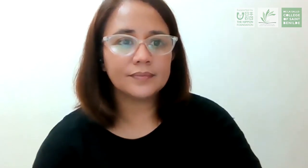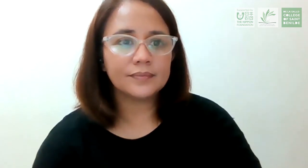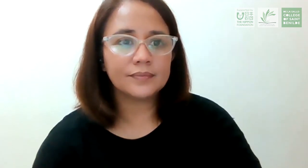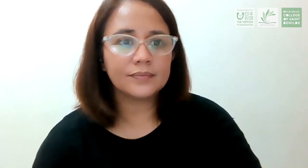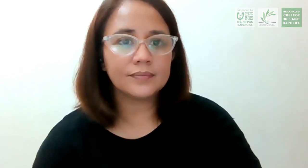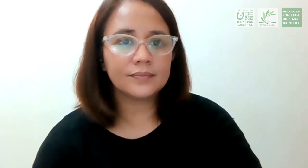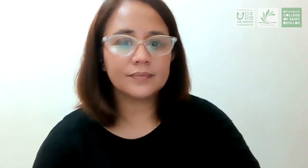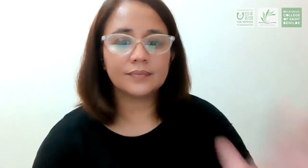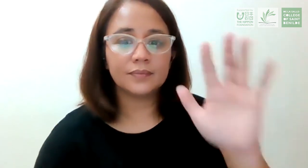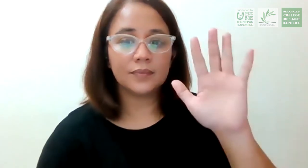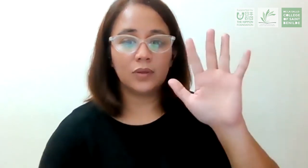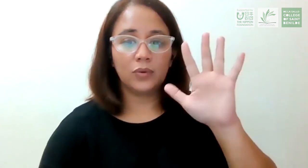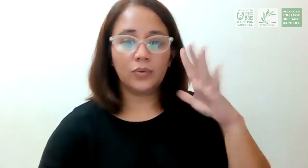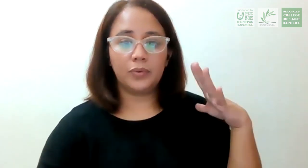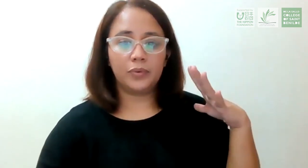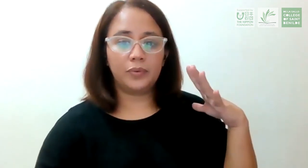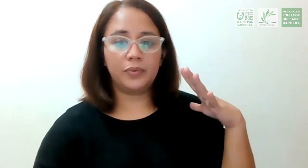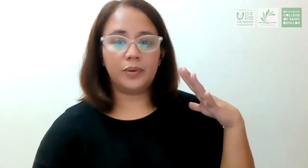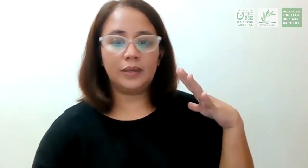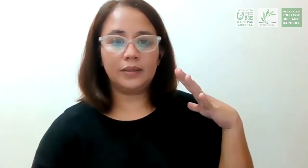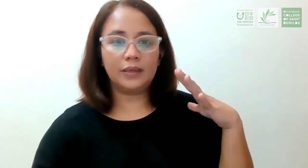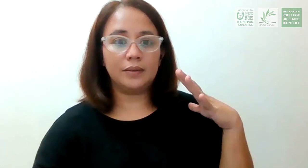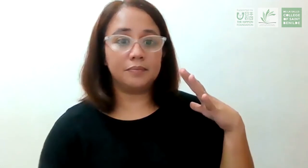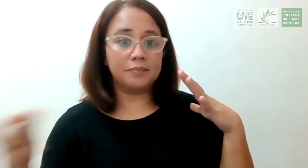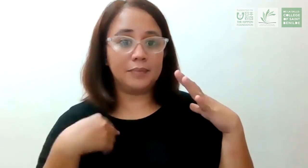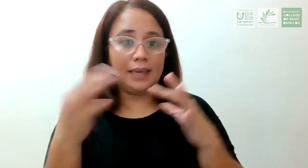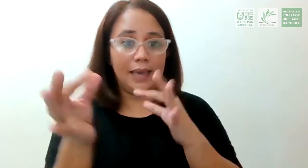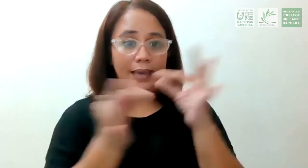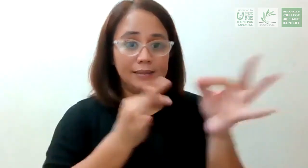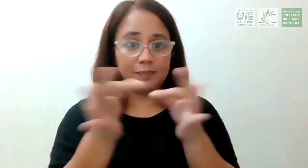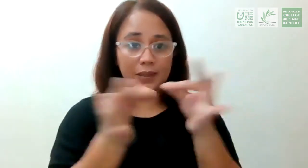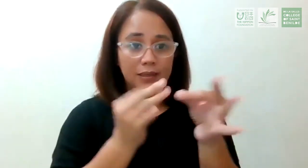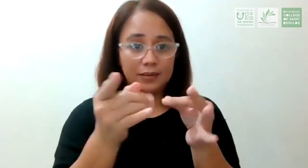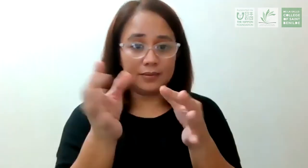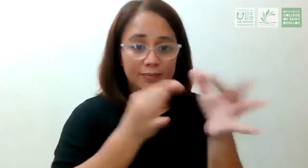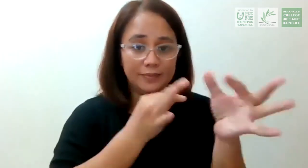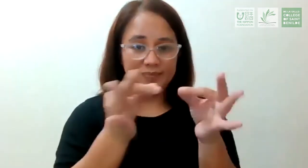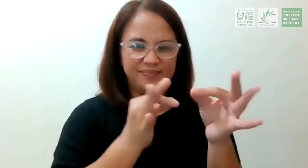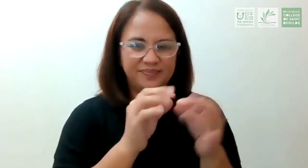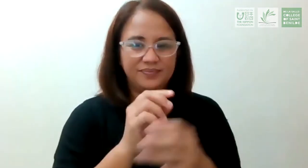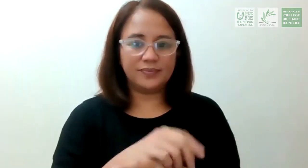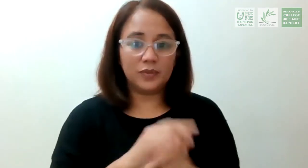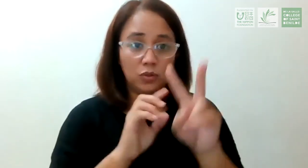Okay, while we're waiting, let me explain a couple of things. In